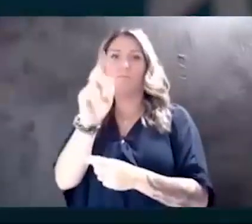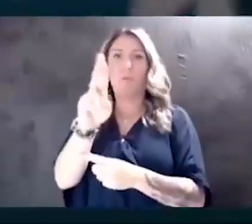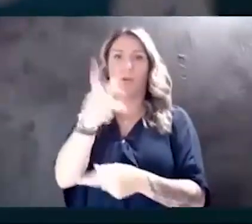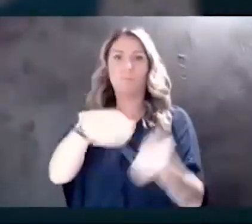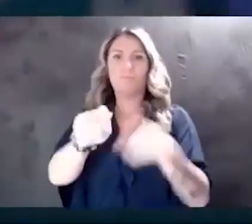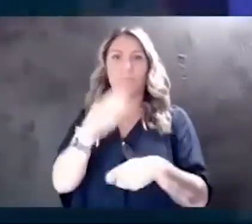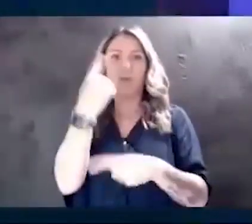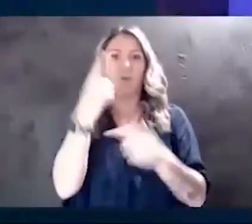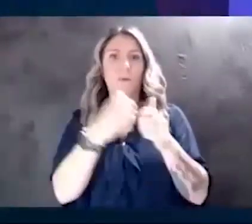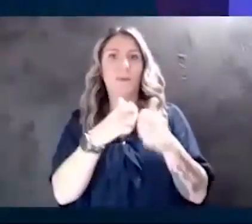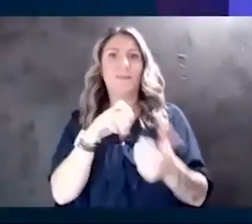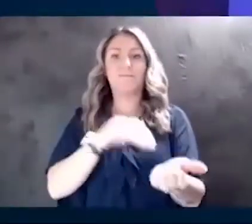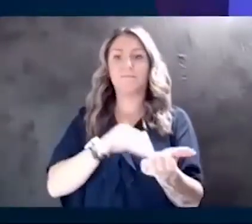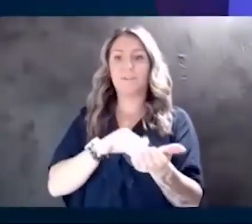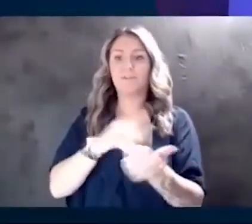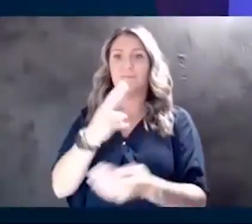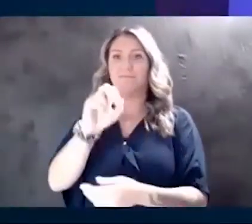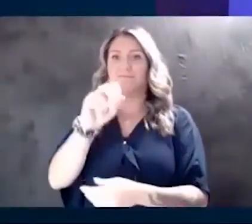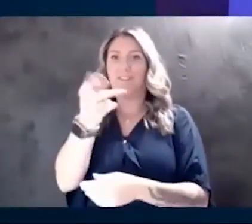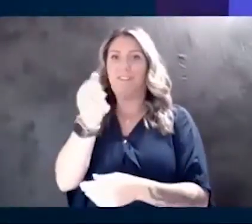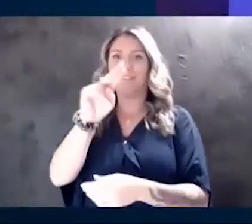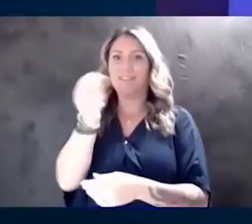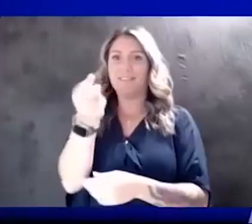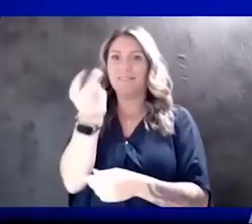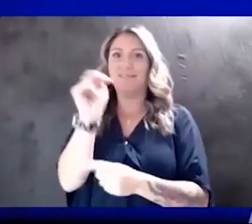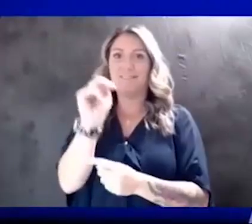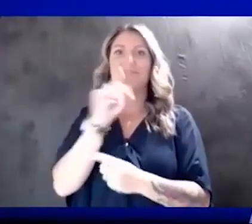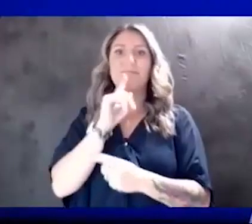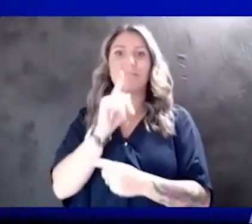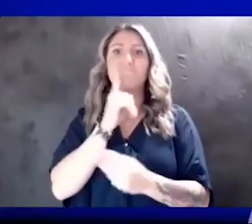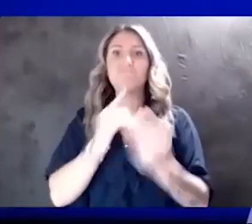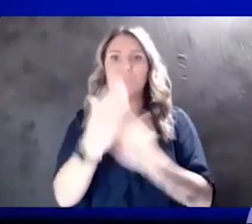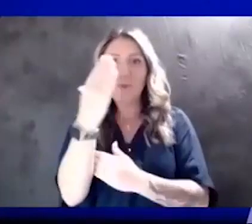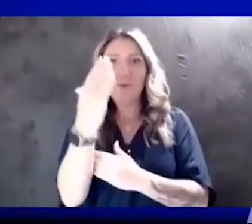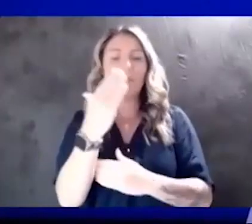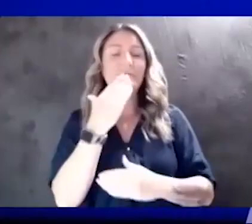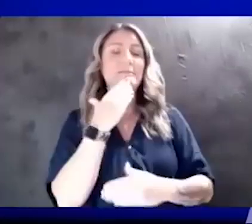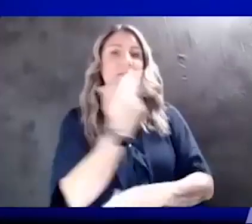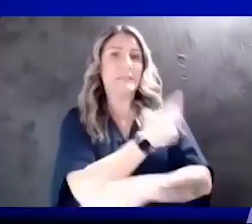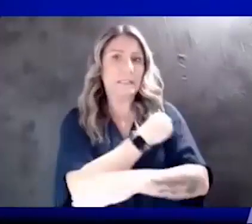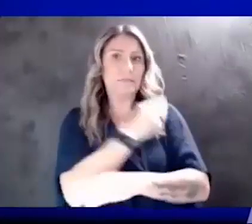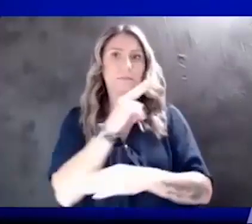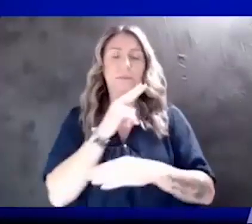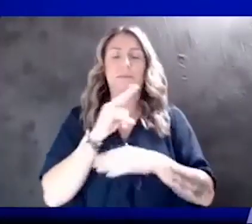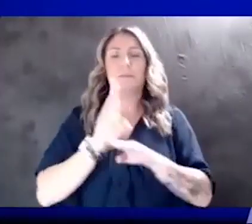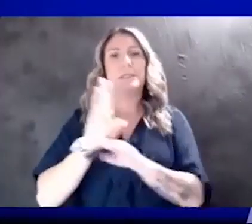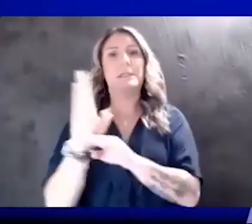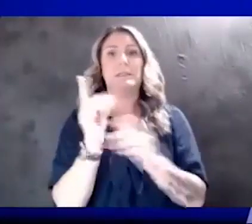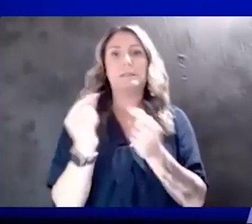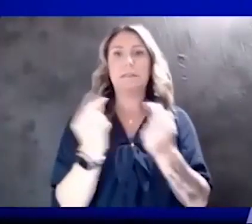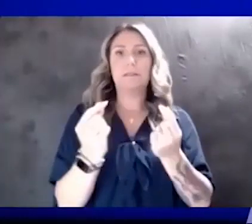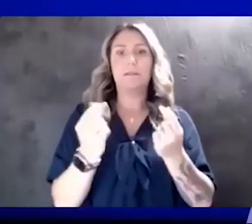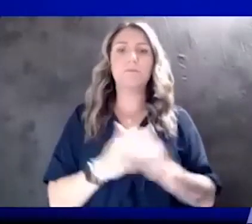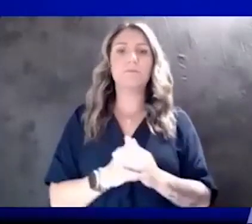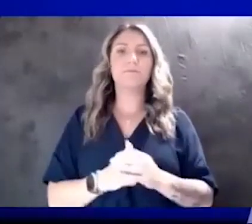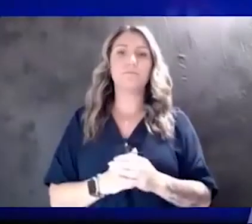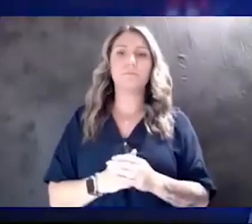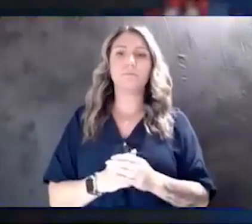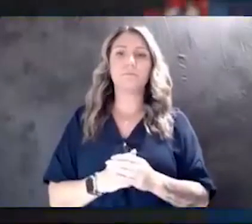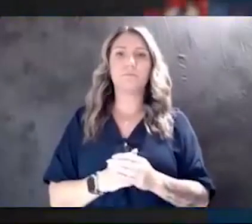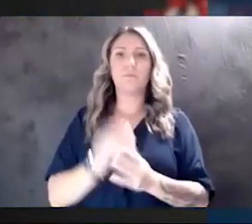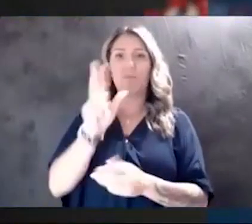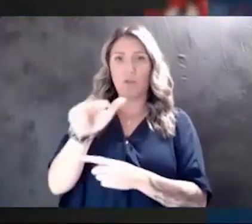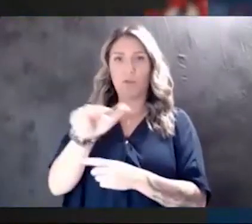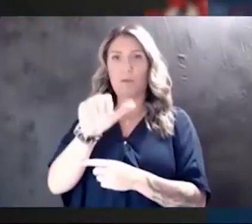morning. Welcome. Good morning. Hospital's still quite busy. There are 33 active